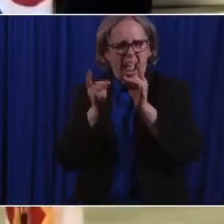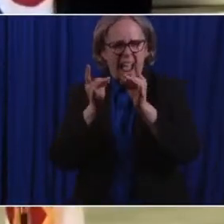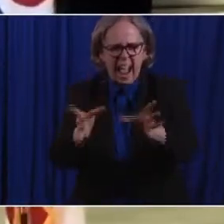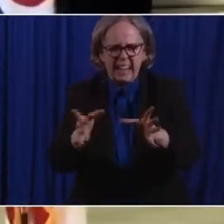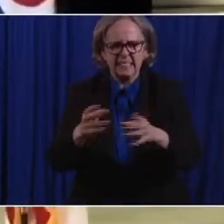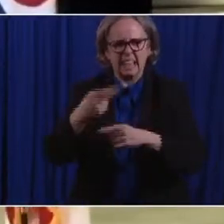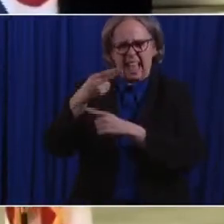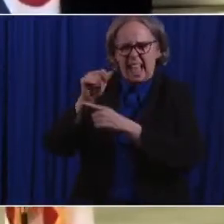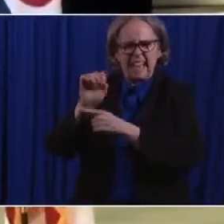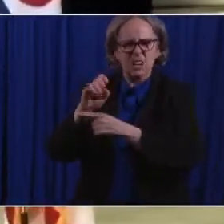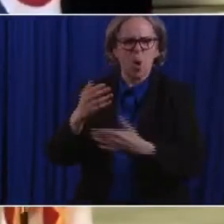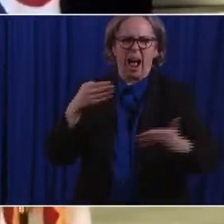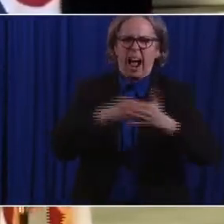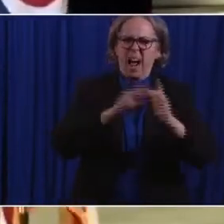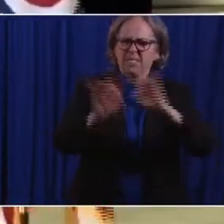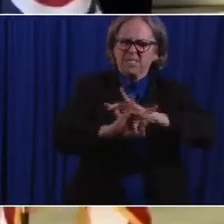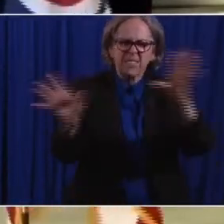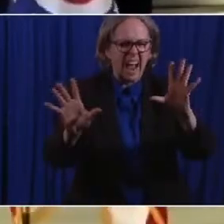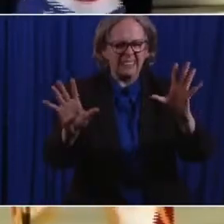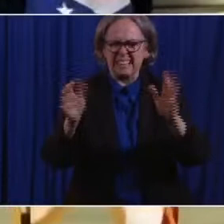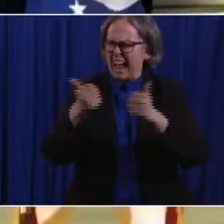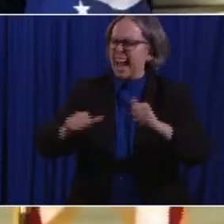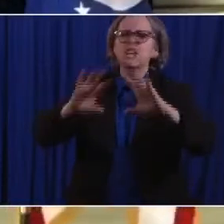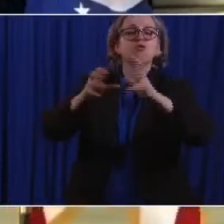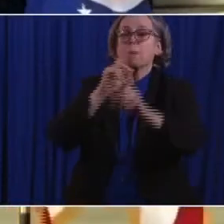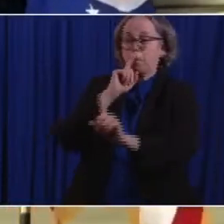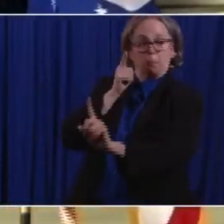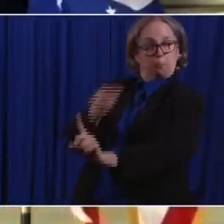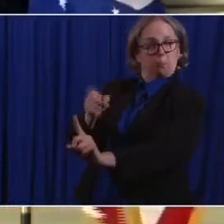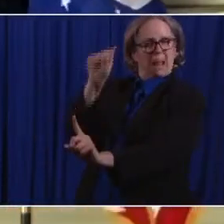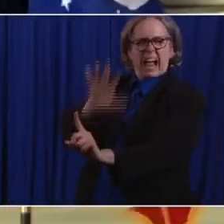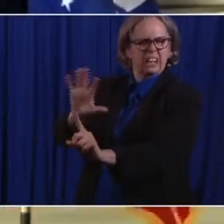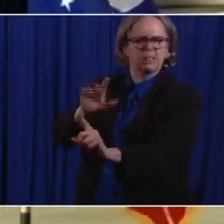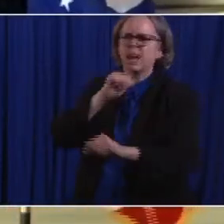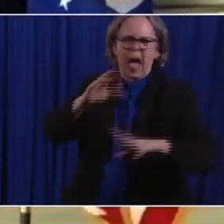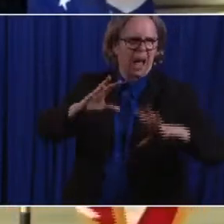any ethnicity, any religion, for any reason.